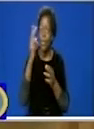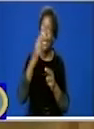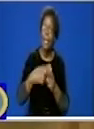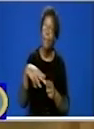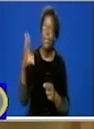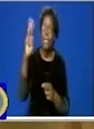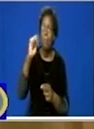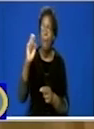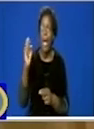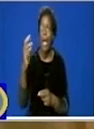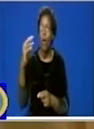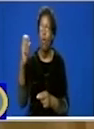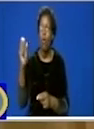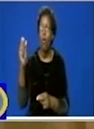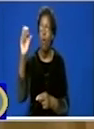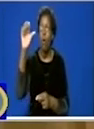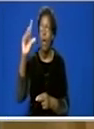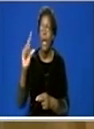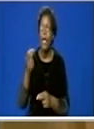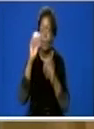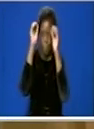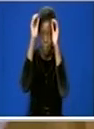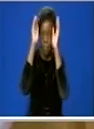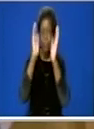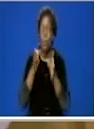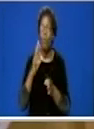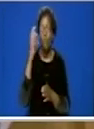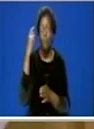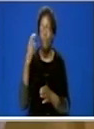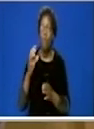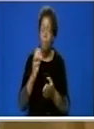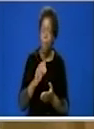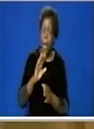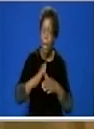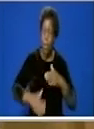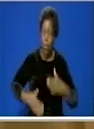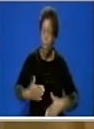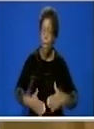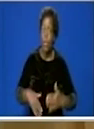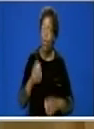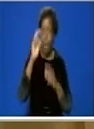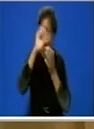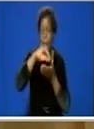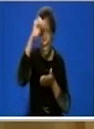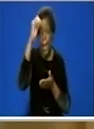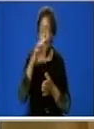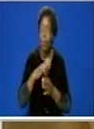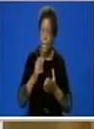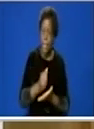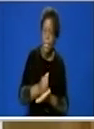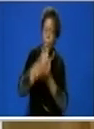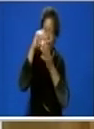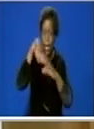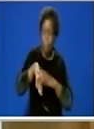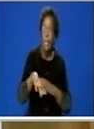a biology teacher. And today we are going to learn more about support and movement in plants and animals. And in specific, the area we are